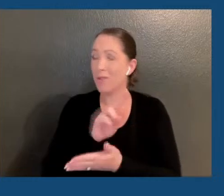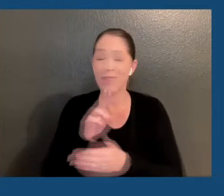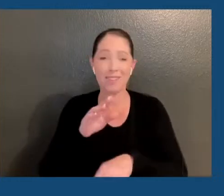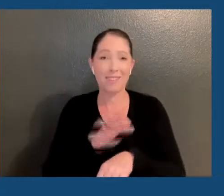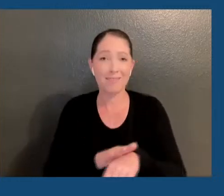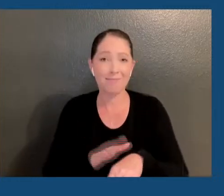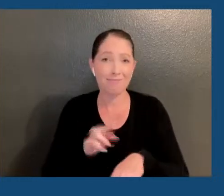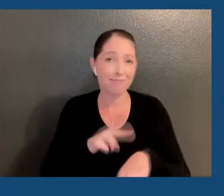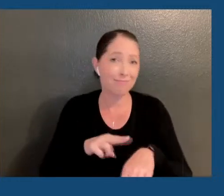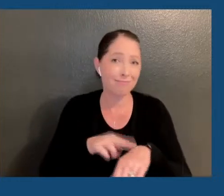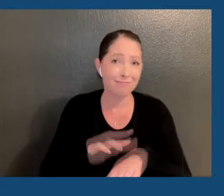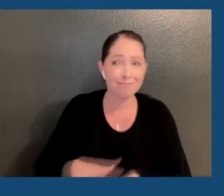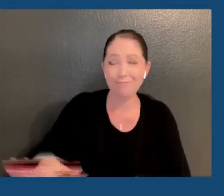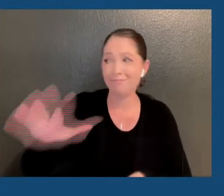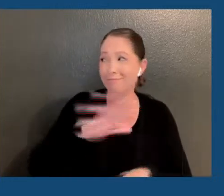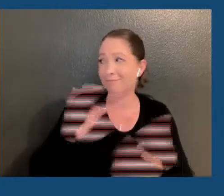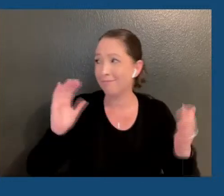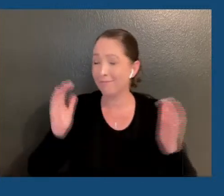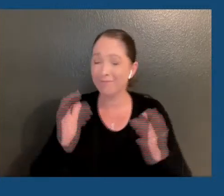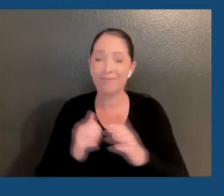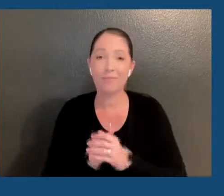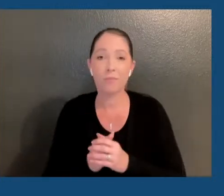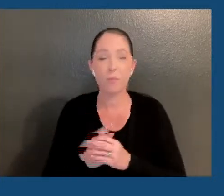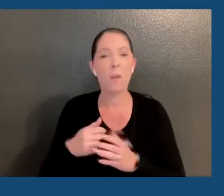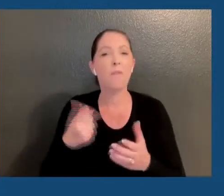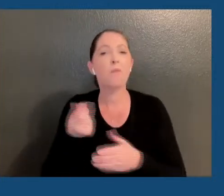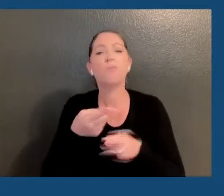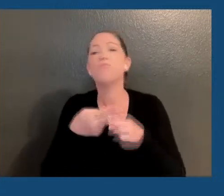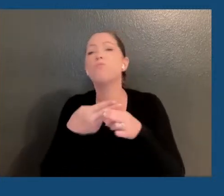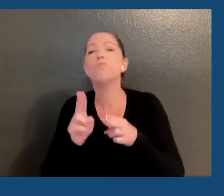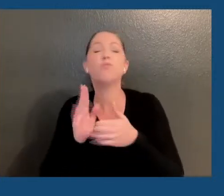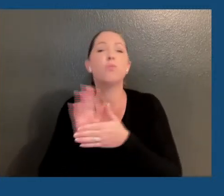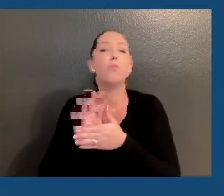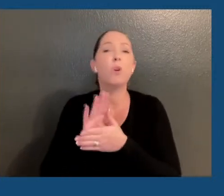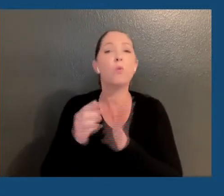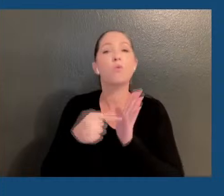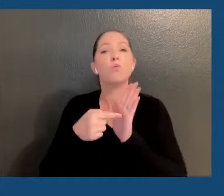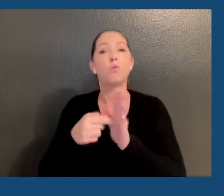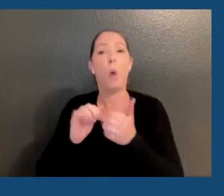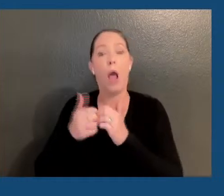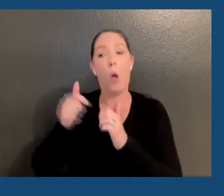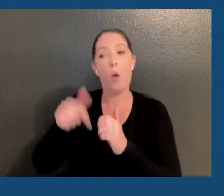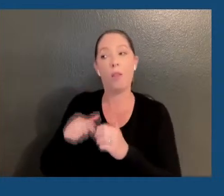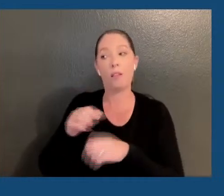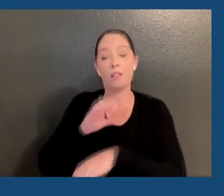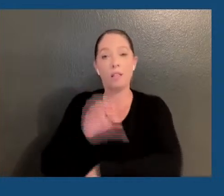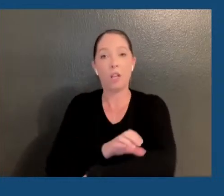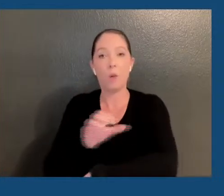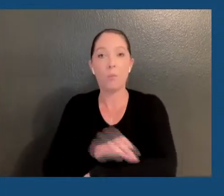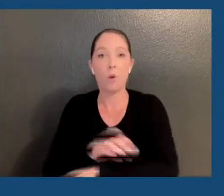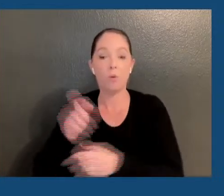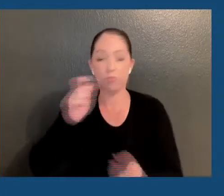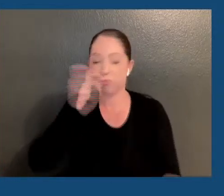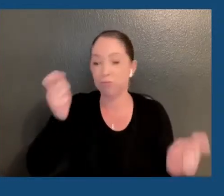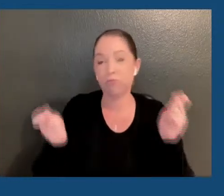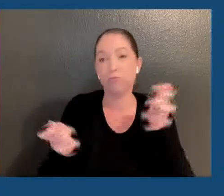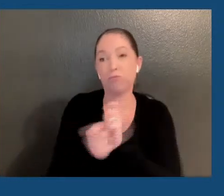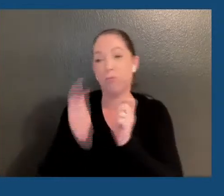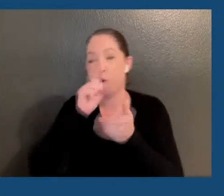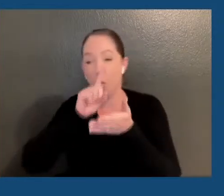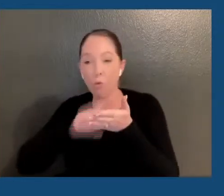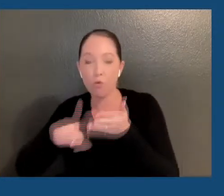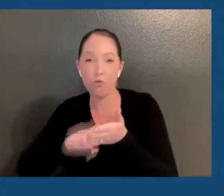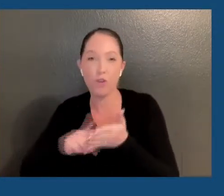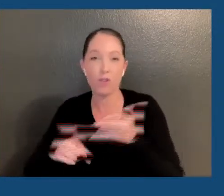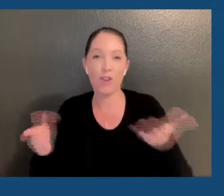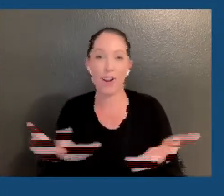brief video to highlight how this supercomputer will revolutionize research at the University at Albany. Let's